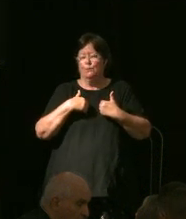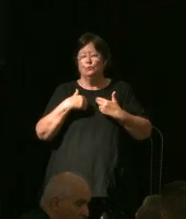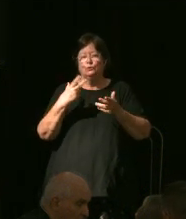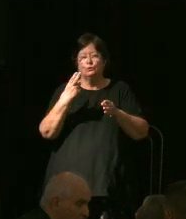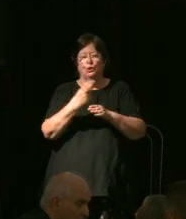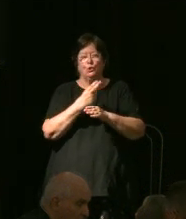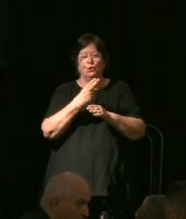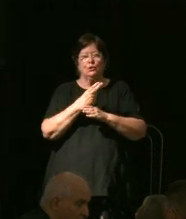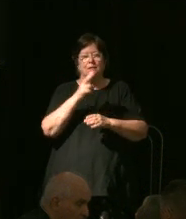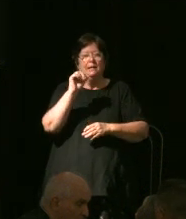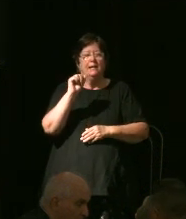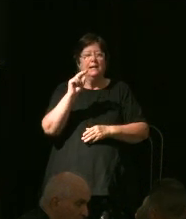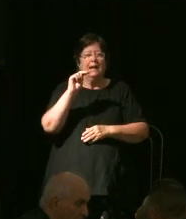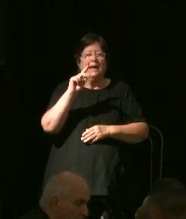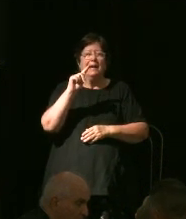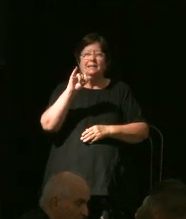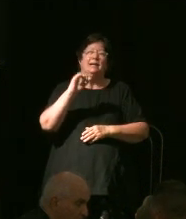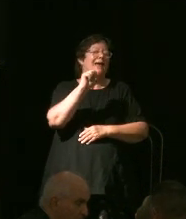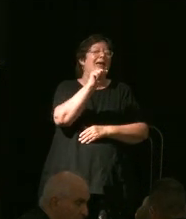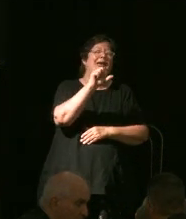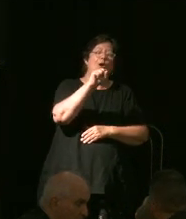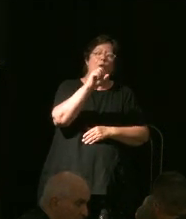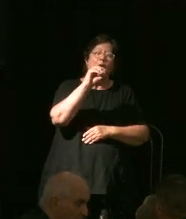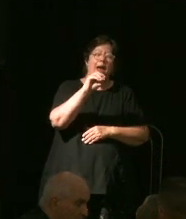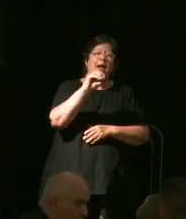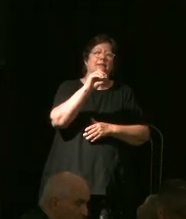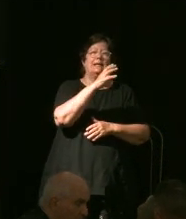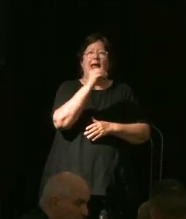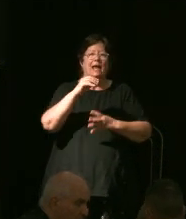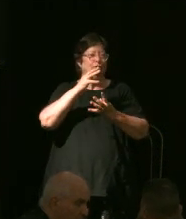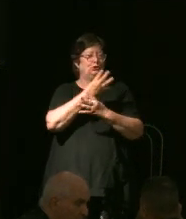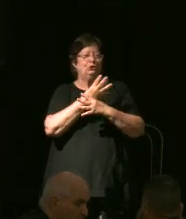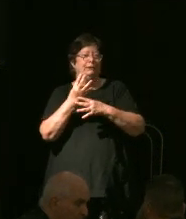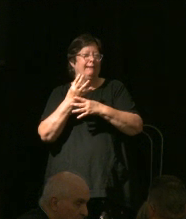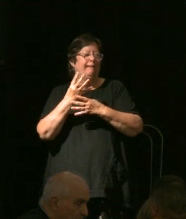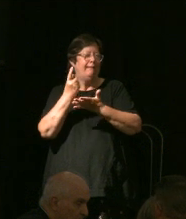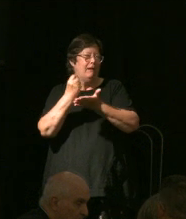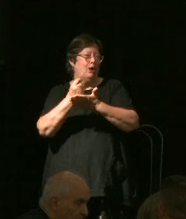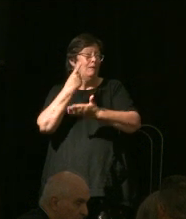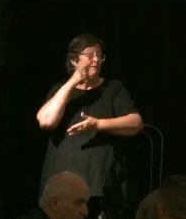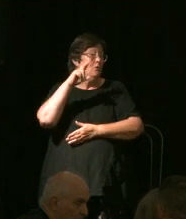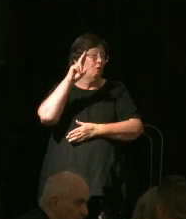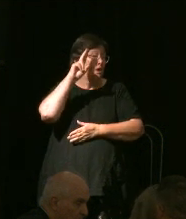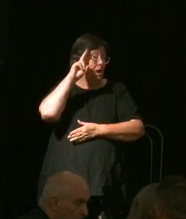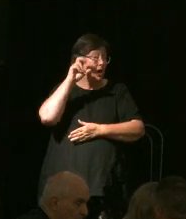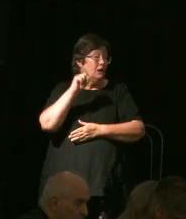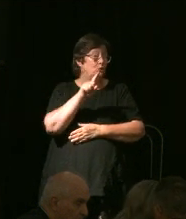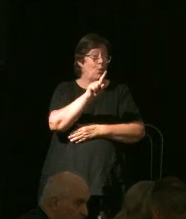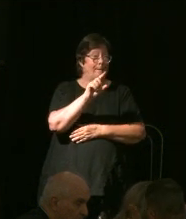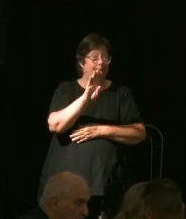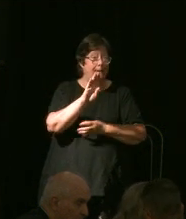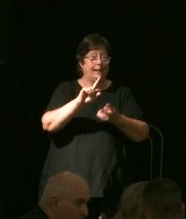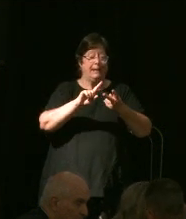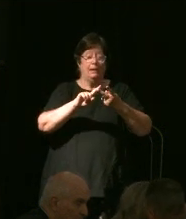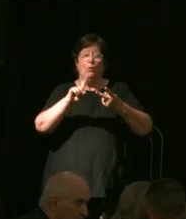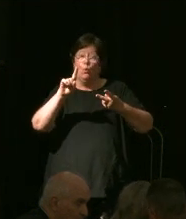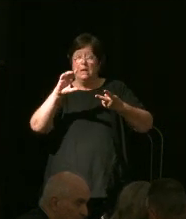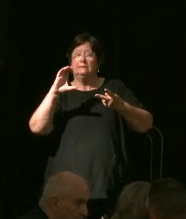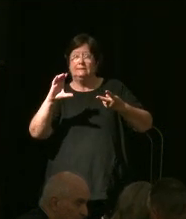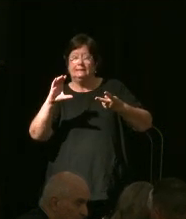using antisense and gene therapy for USH1B, USH1C, as I